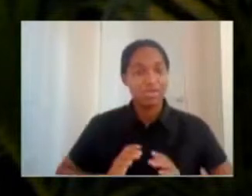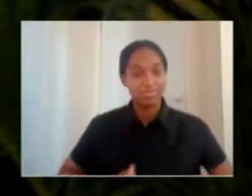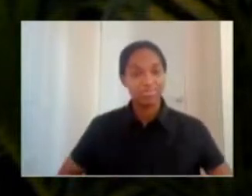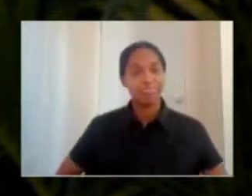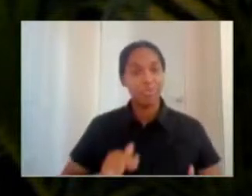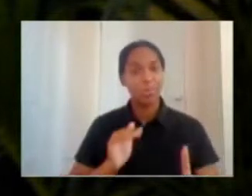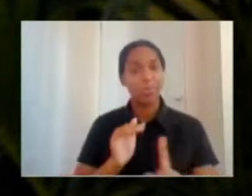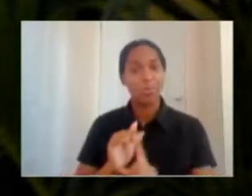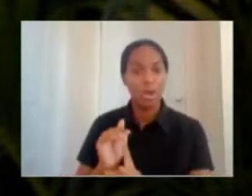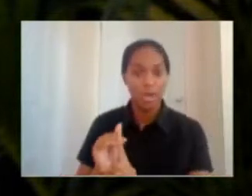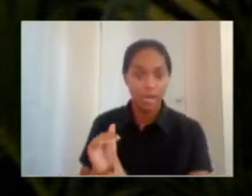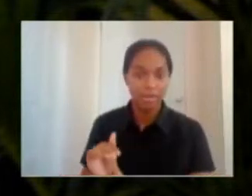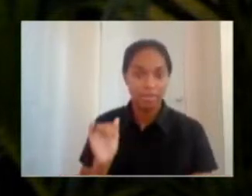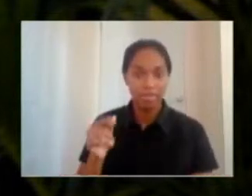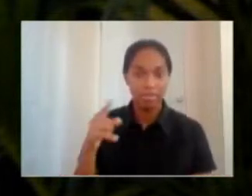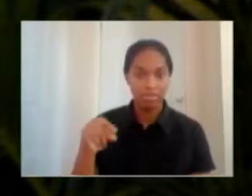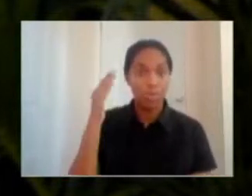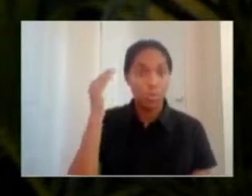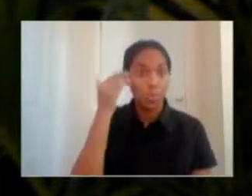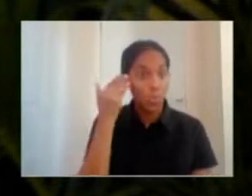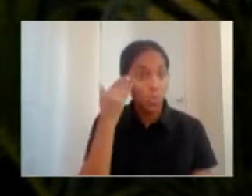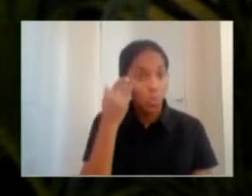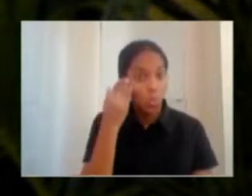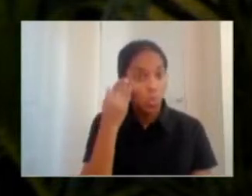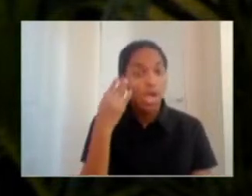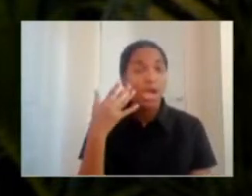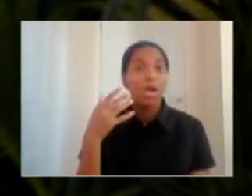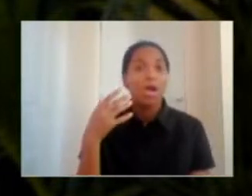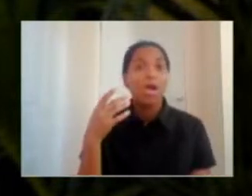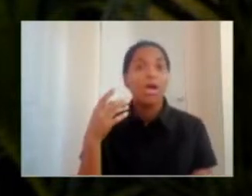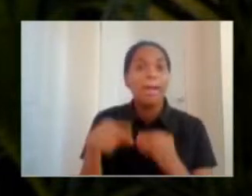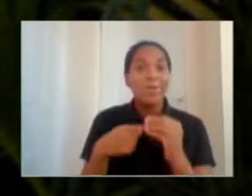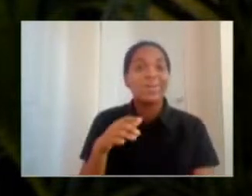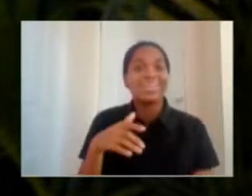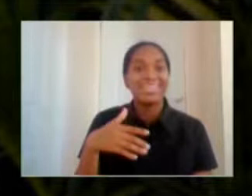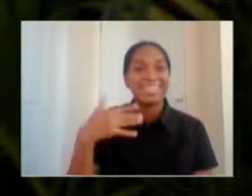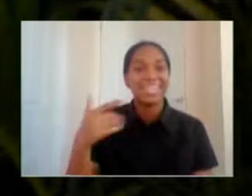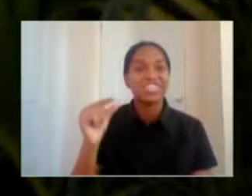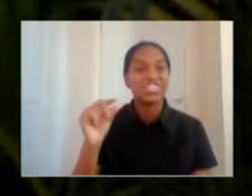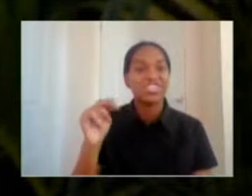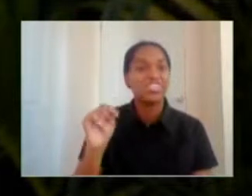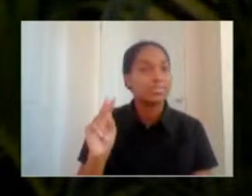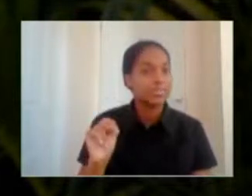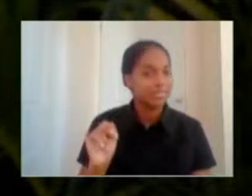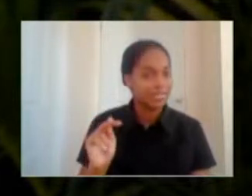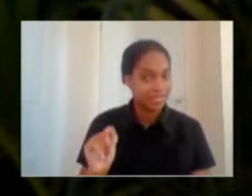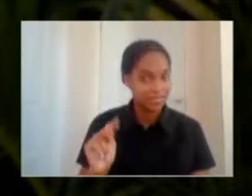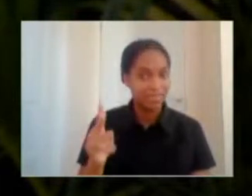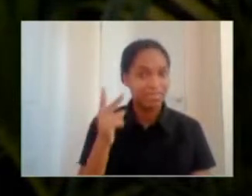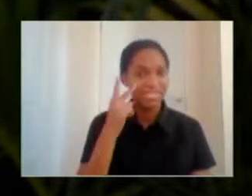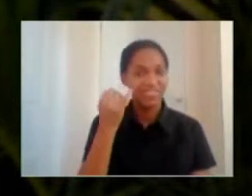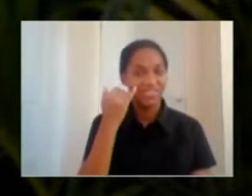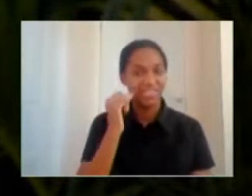awareness that they actually know of a next-gen TV. So let me see if I can get this too.